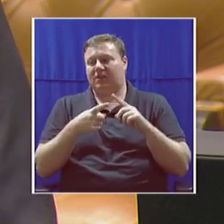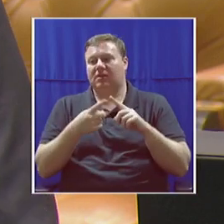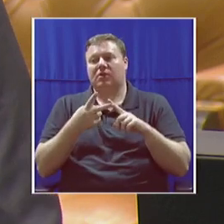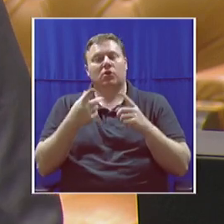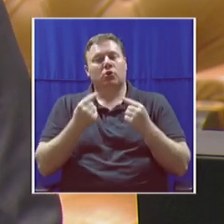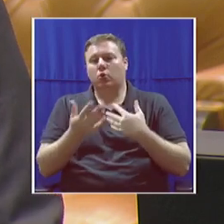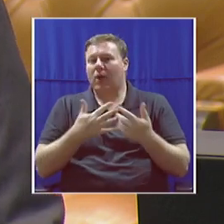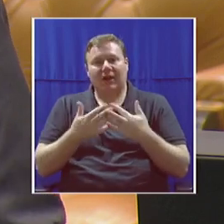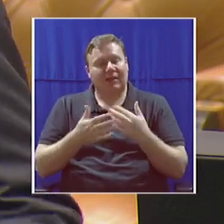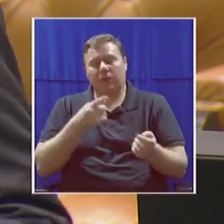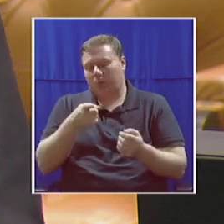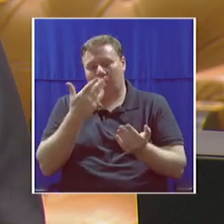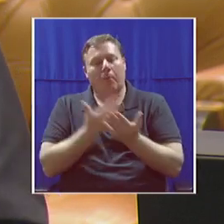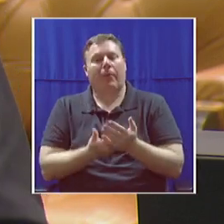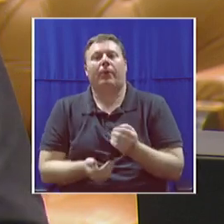most